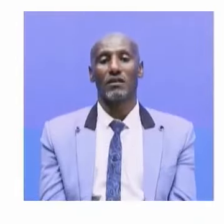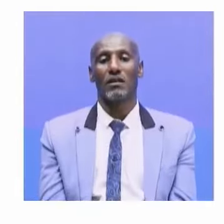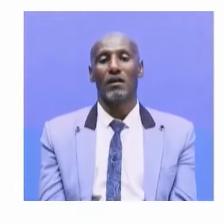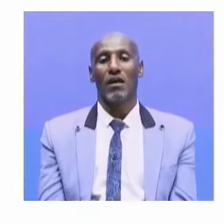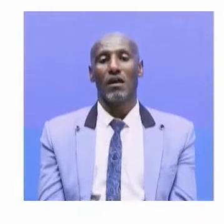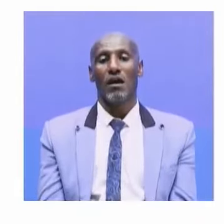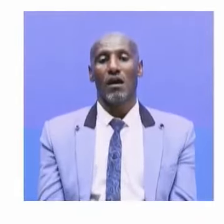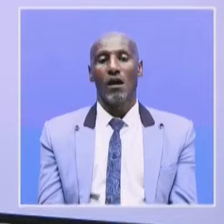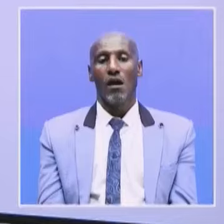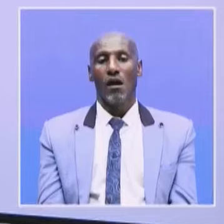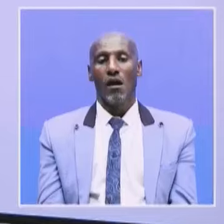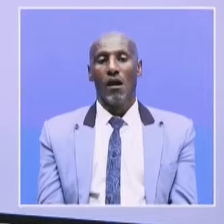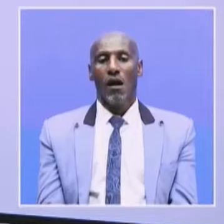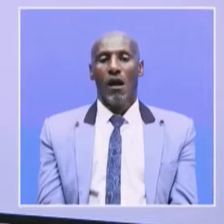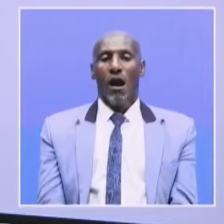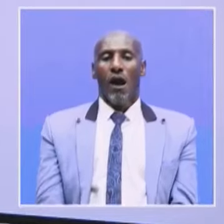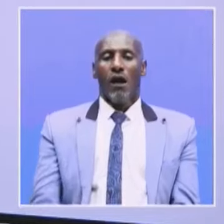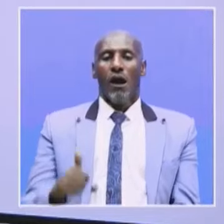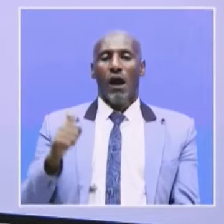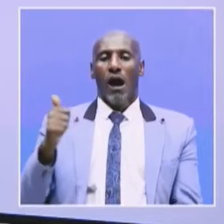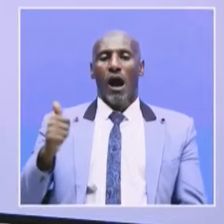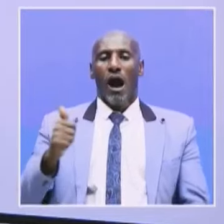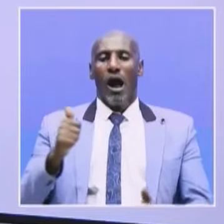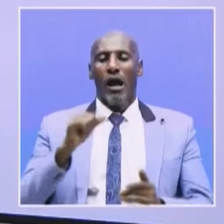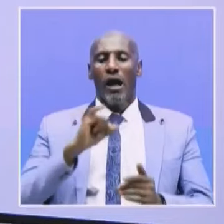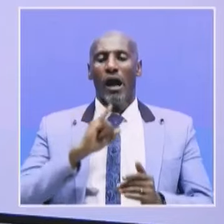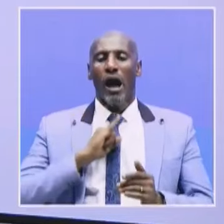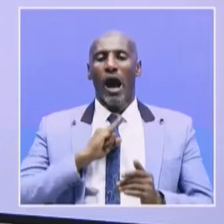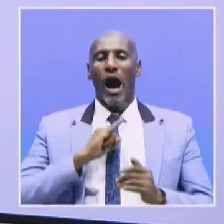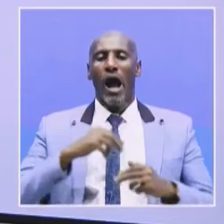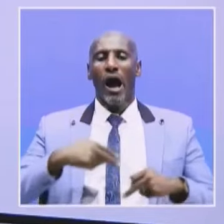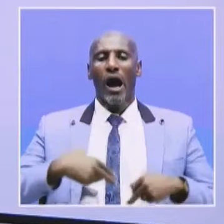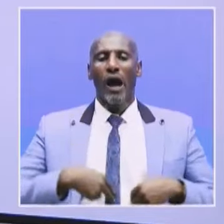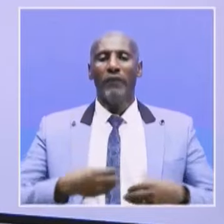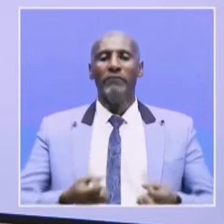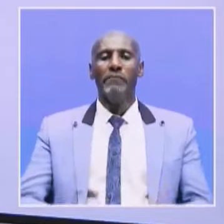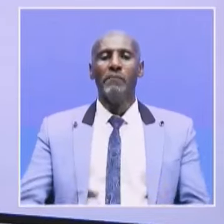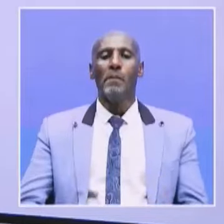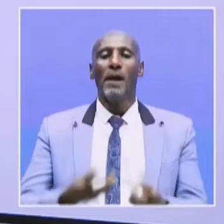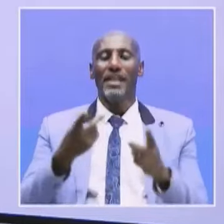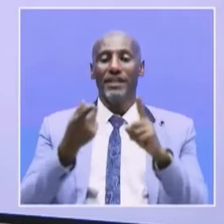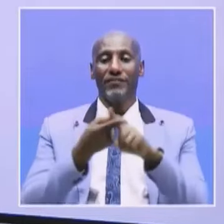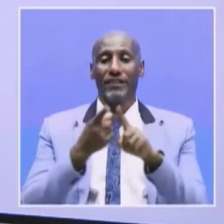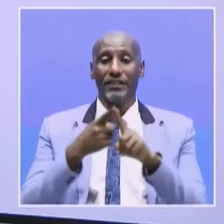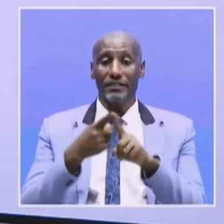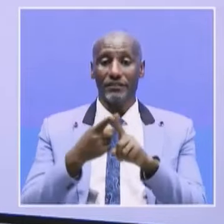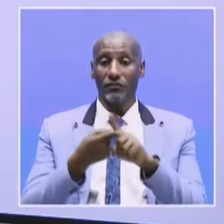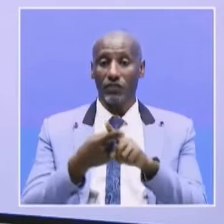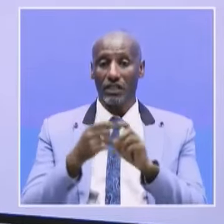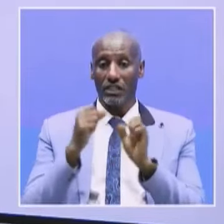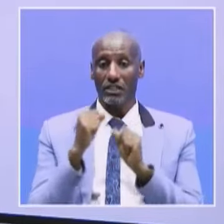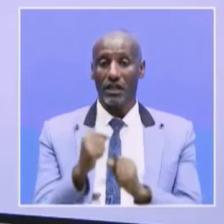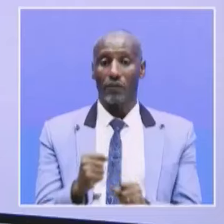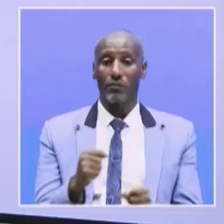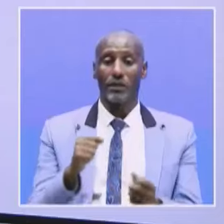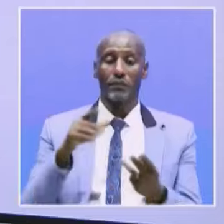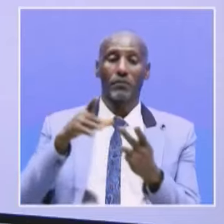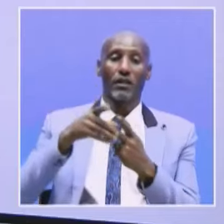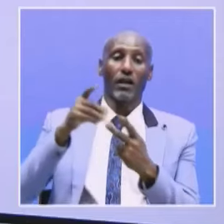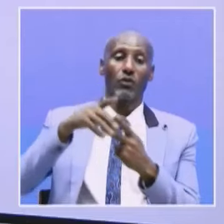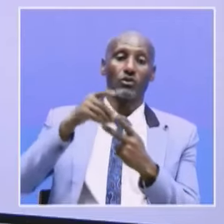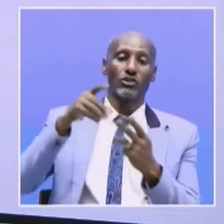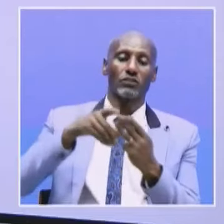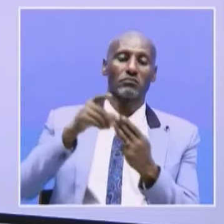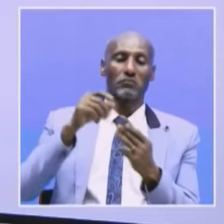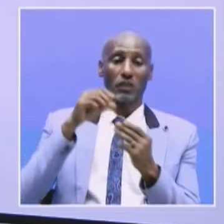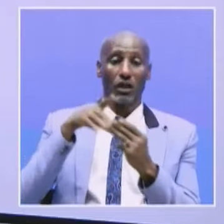So here is I have many friends. Friends can be count, and it's called countable